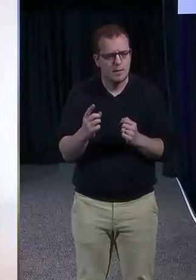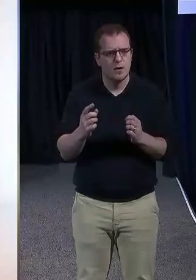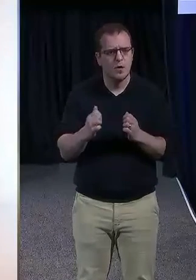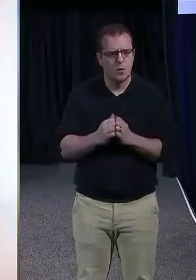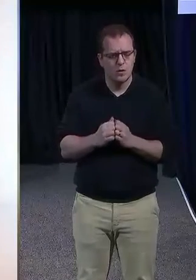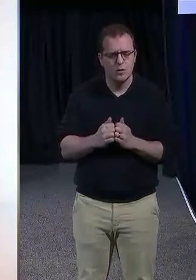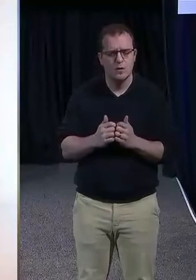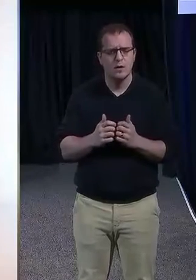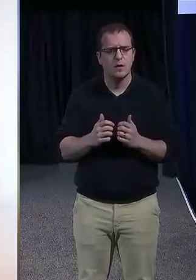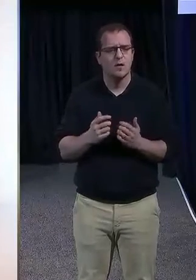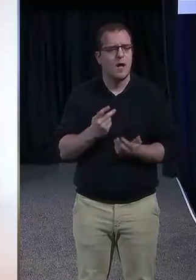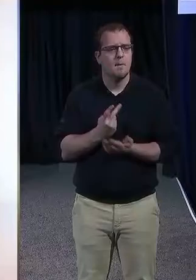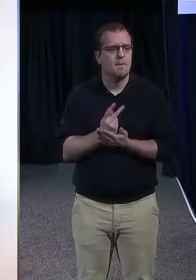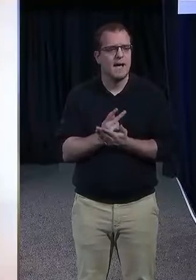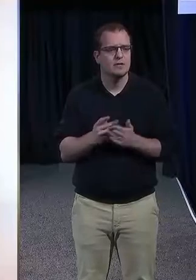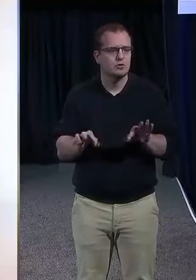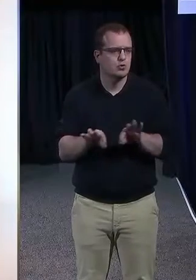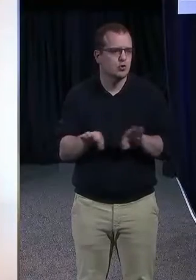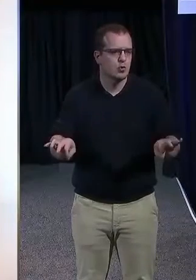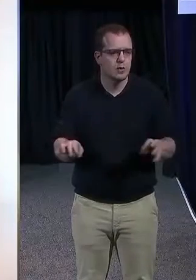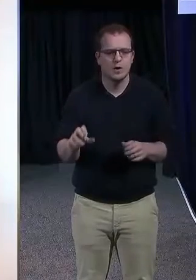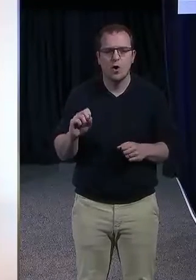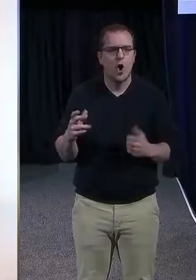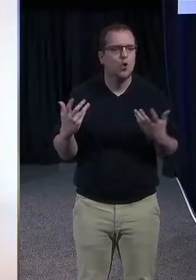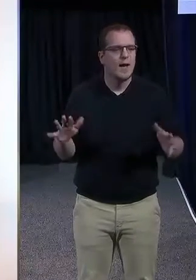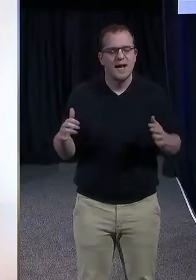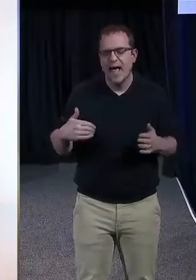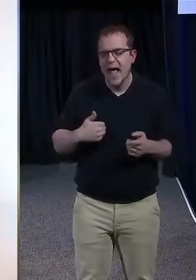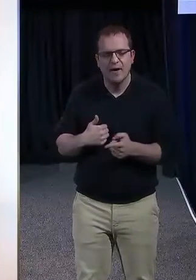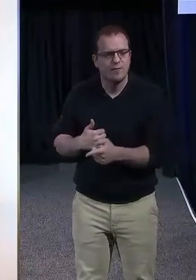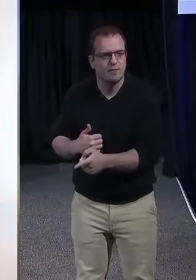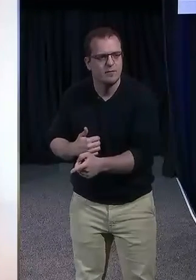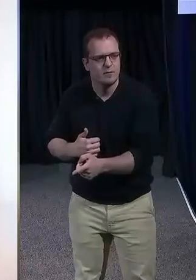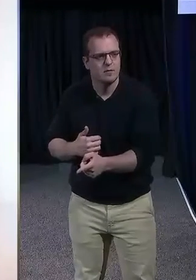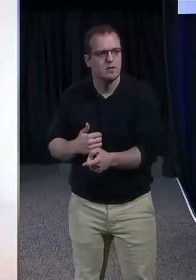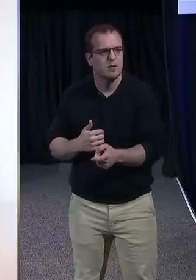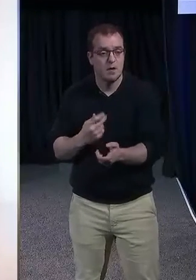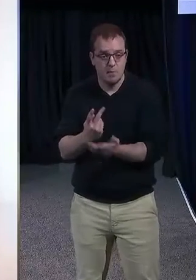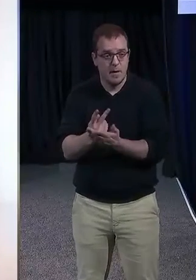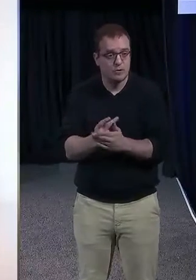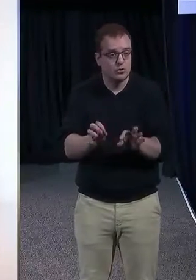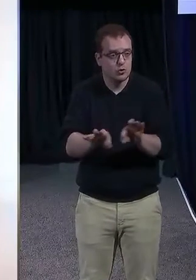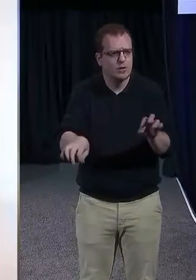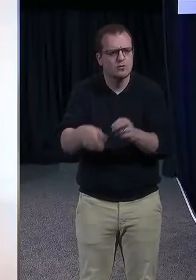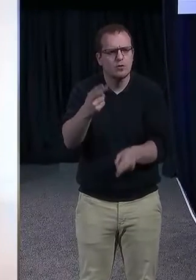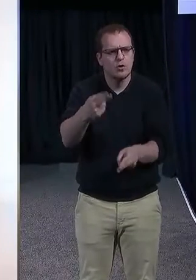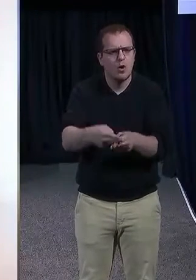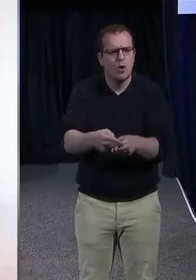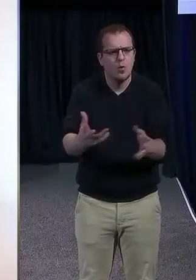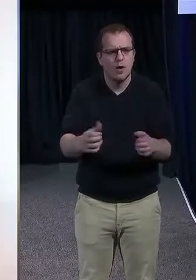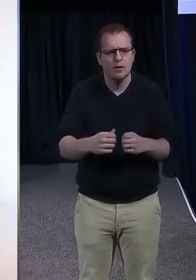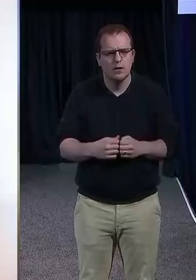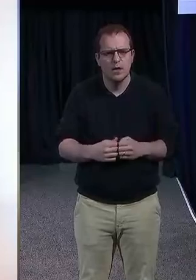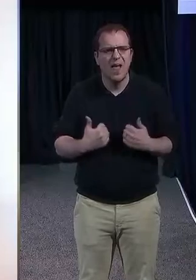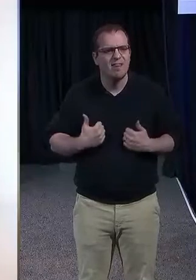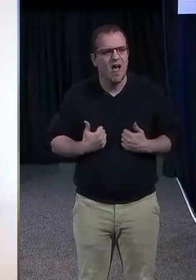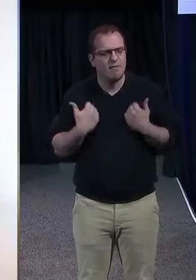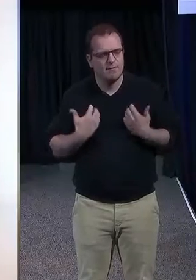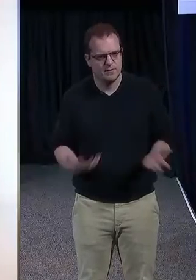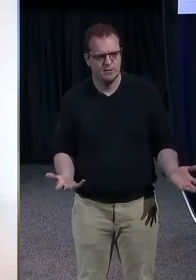a master's degree already. You know what the master's degree is called?